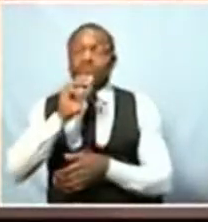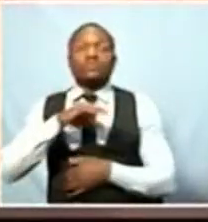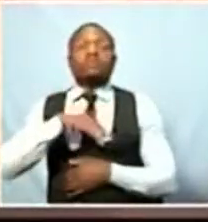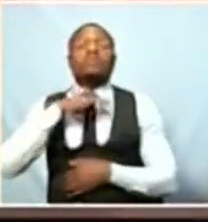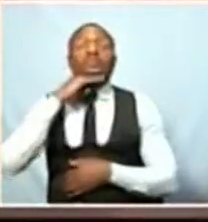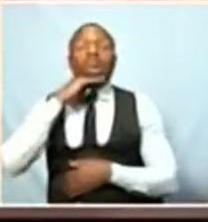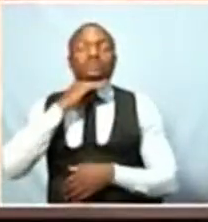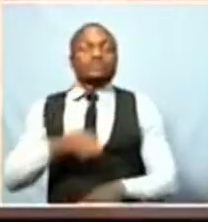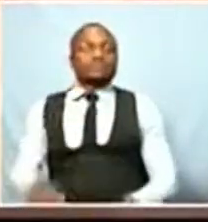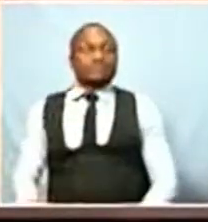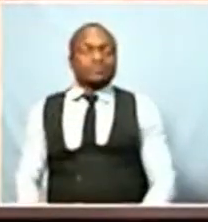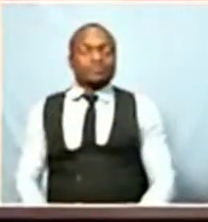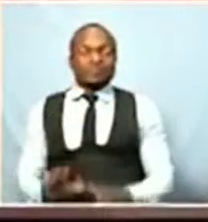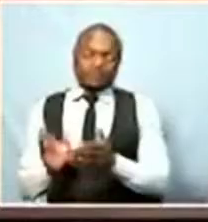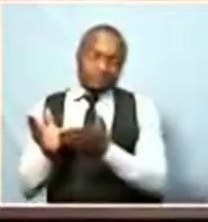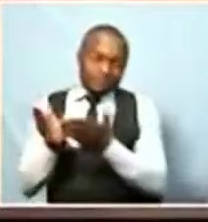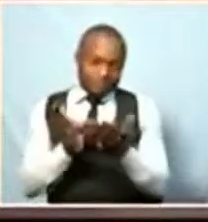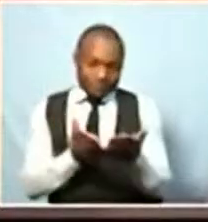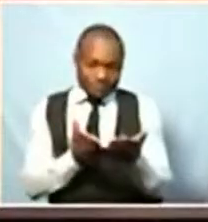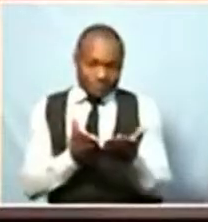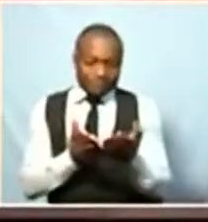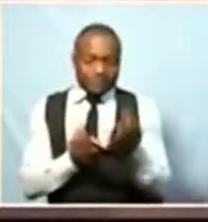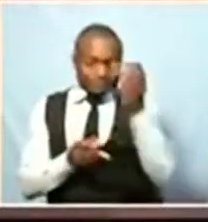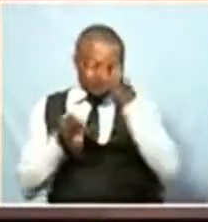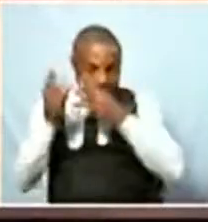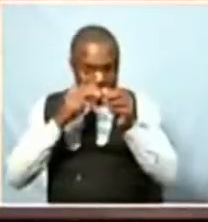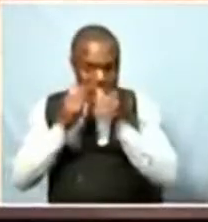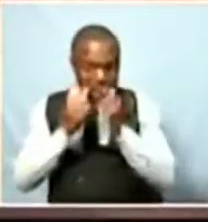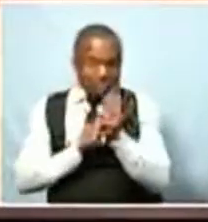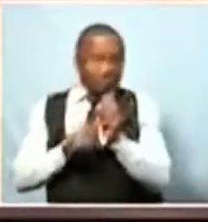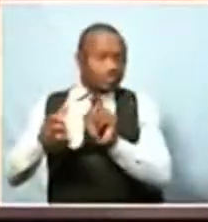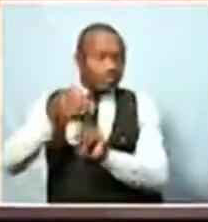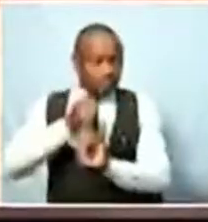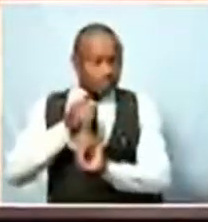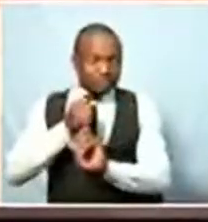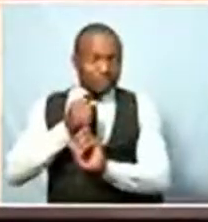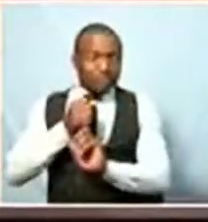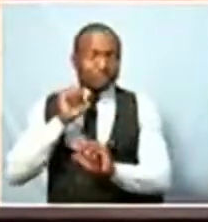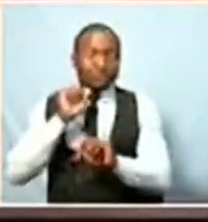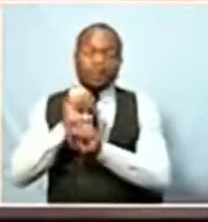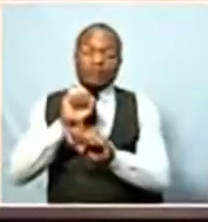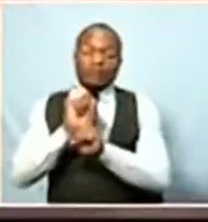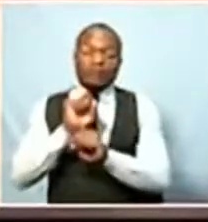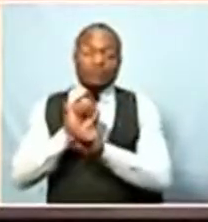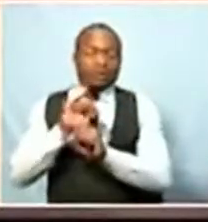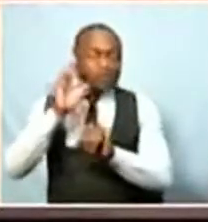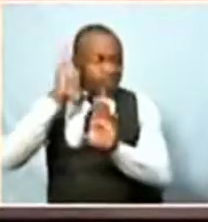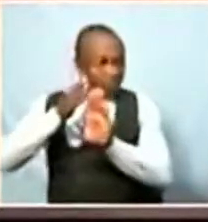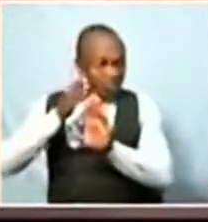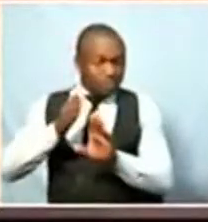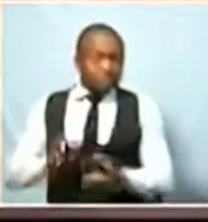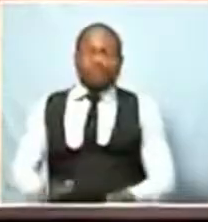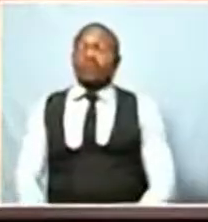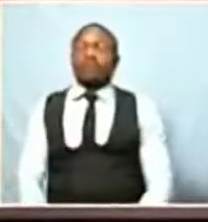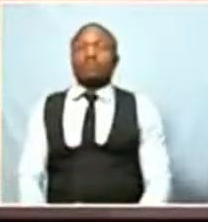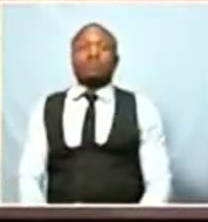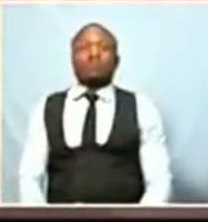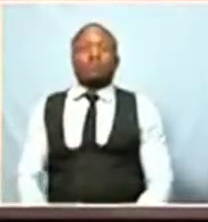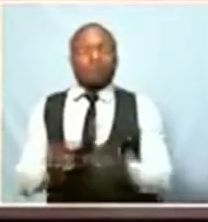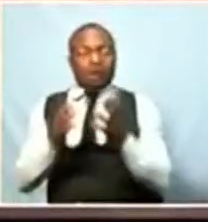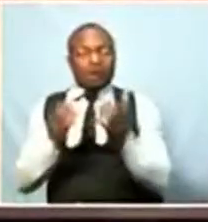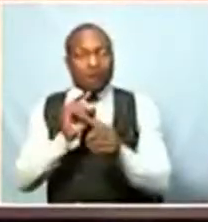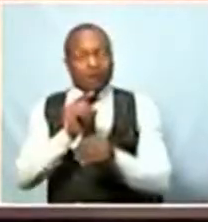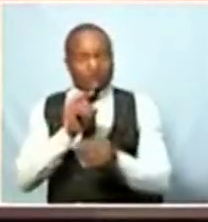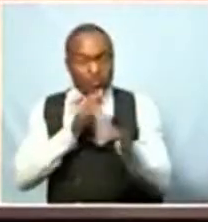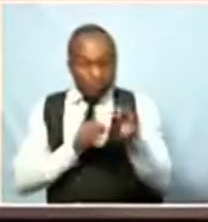insufficient and raises concerns about achieving the set performance targets. So I'd like him to